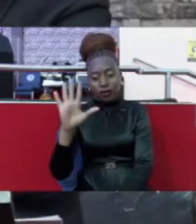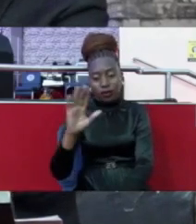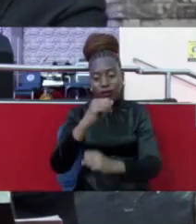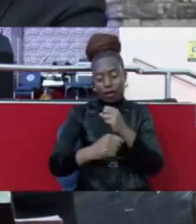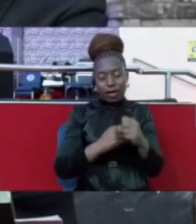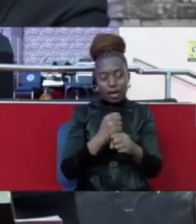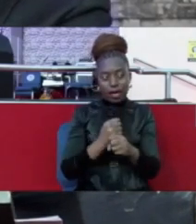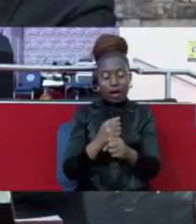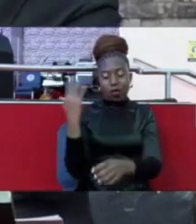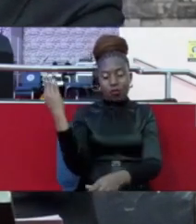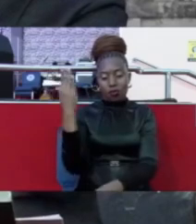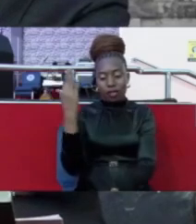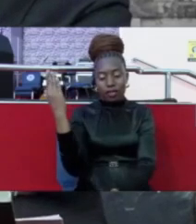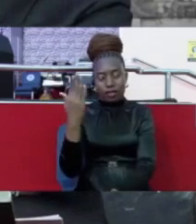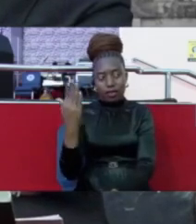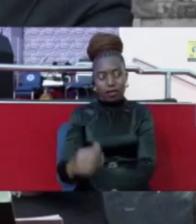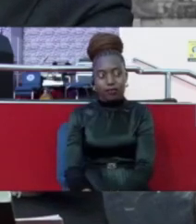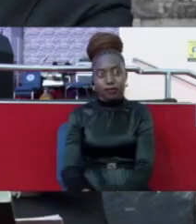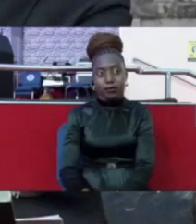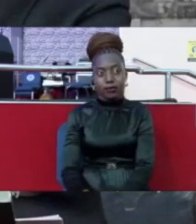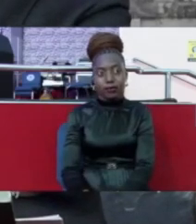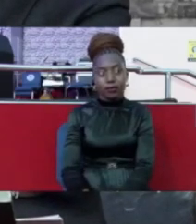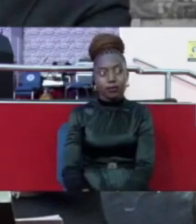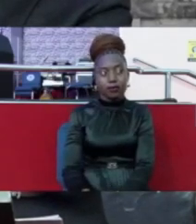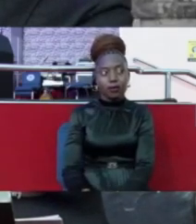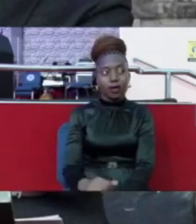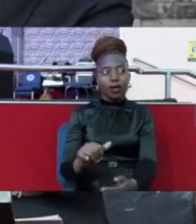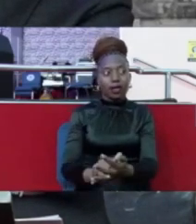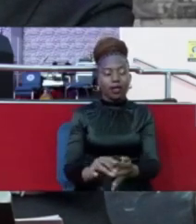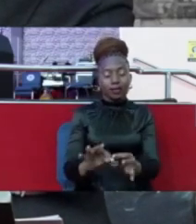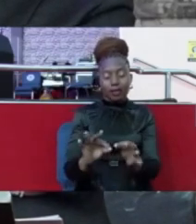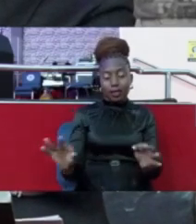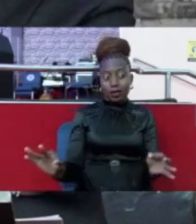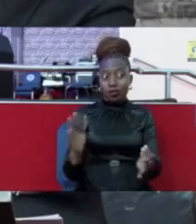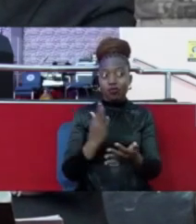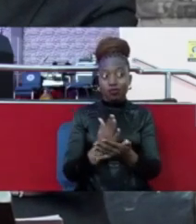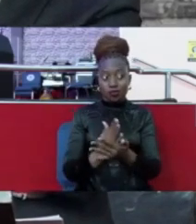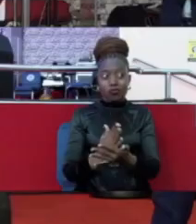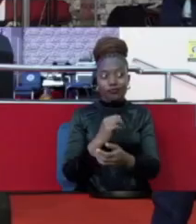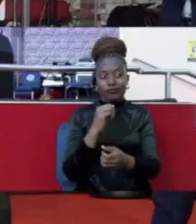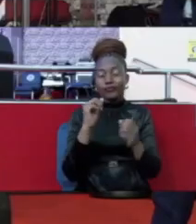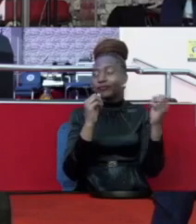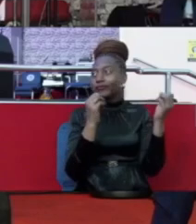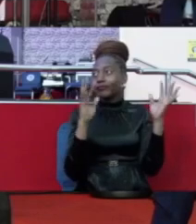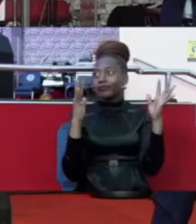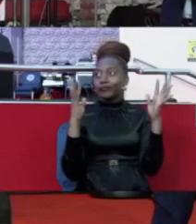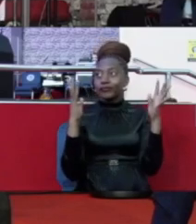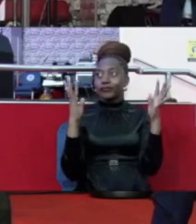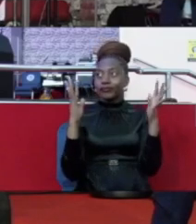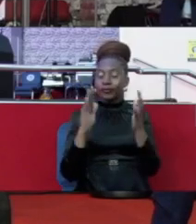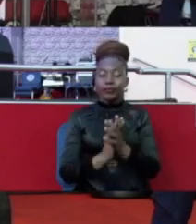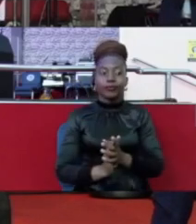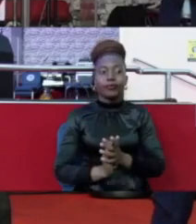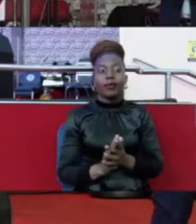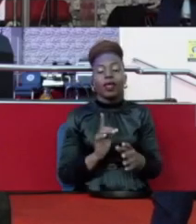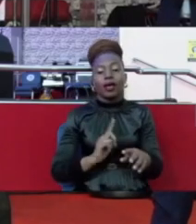kwenye mwaka 45 wa huduma. That's a lot. Ni miaka mingi sana. Amen. So as he begins